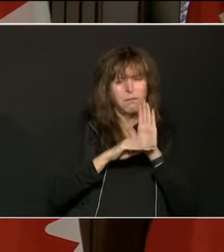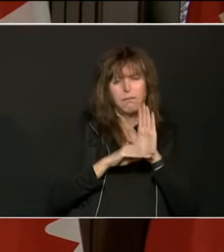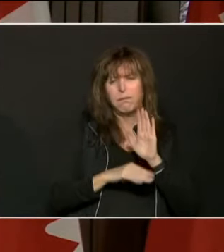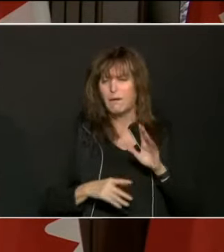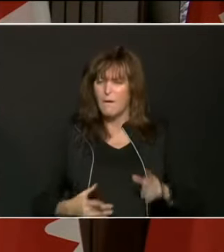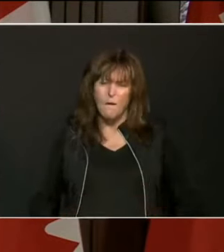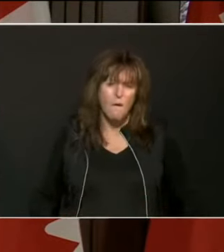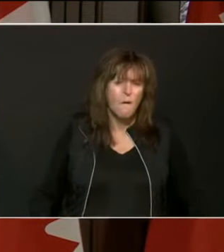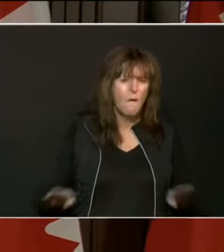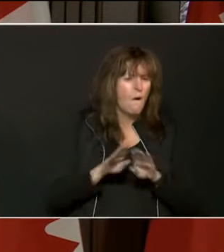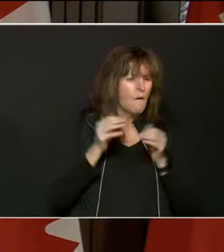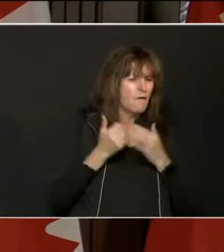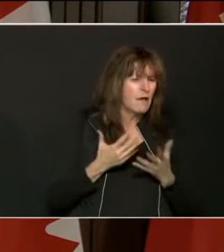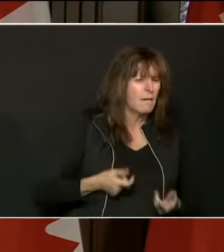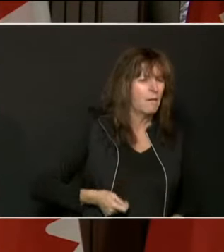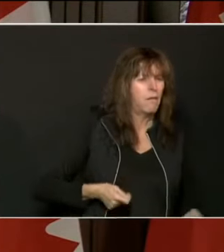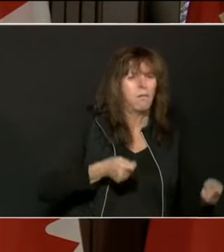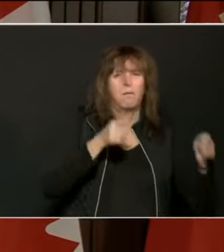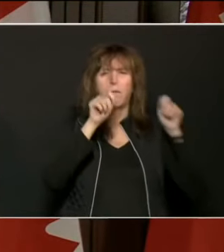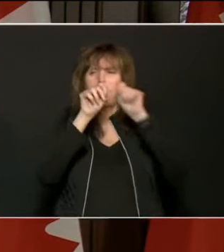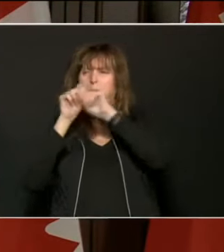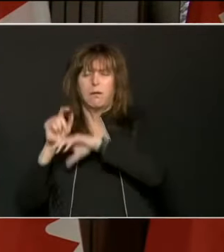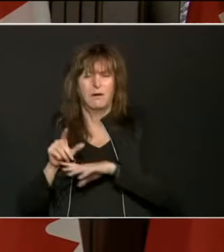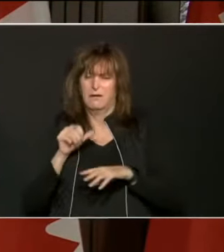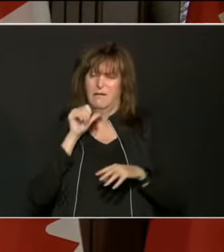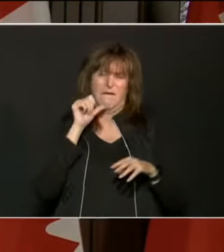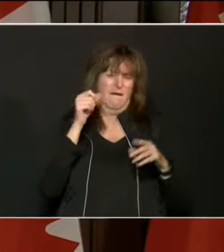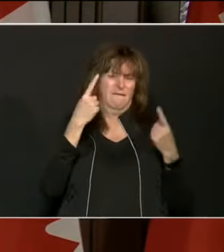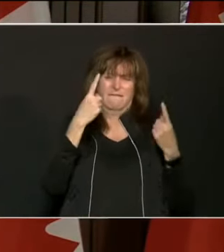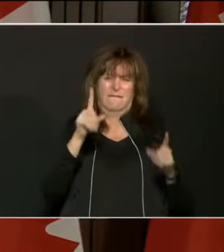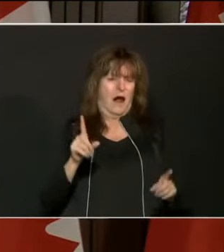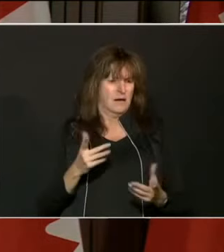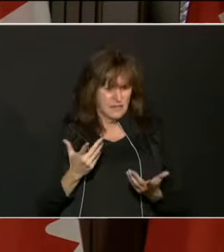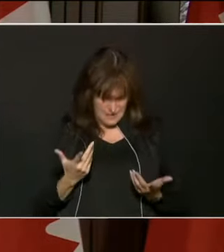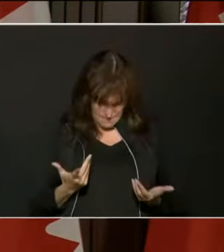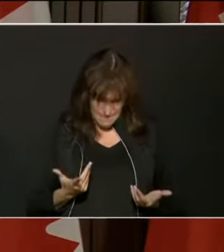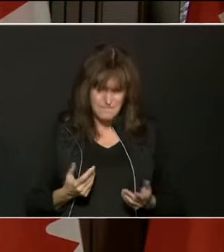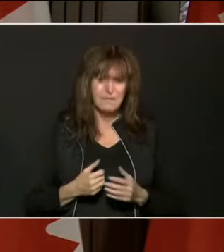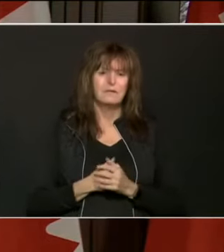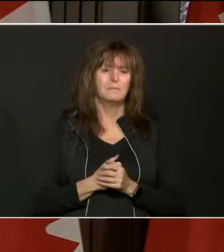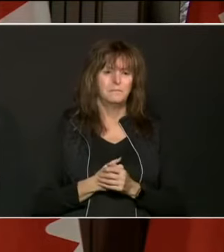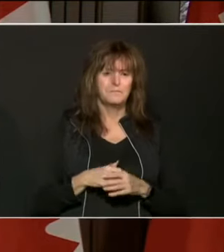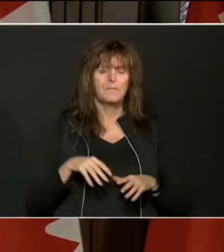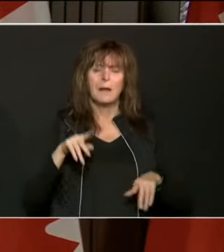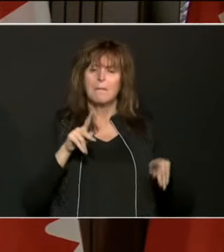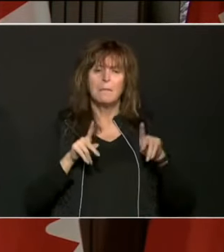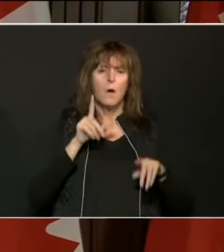to address this issue of, I guess, people living in households with a lot of,